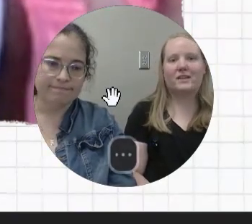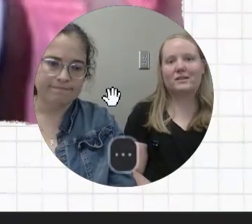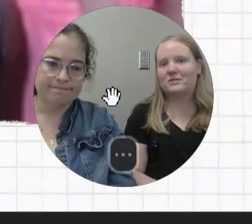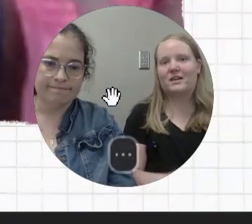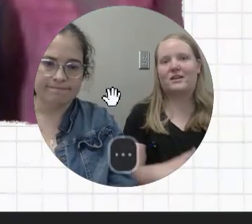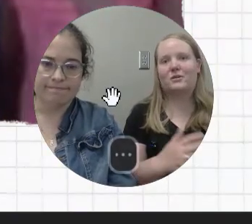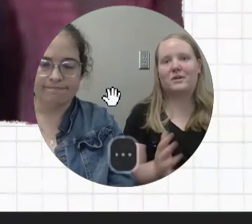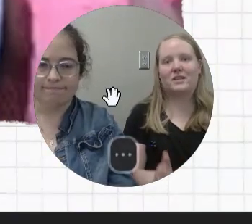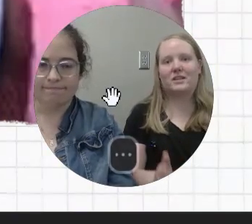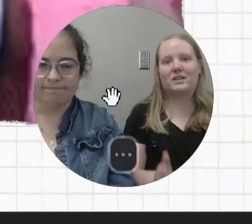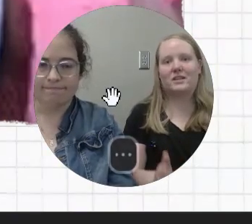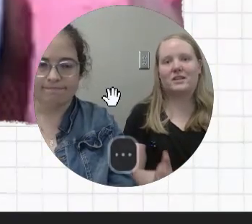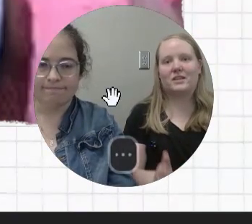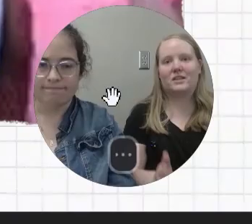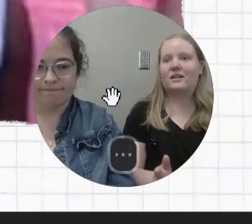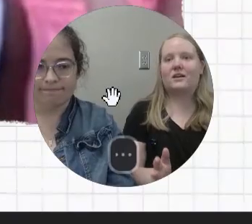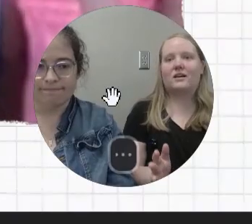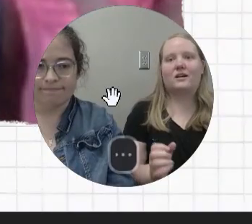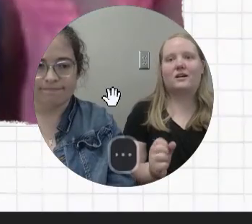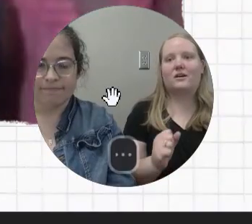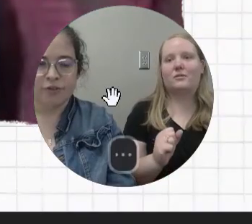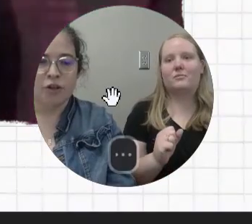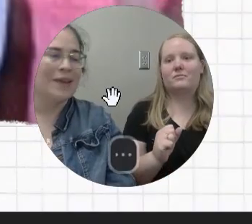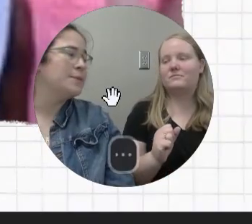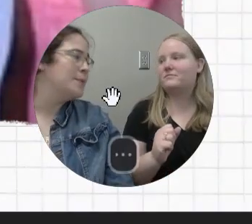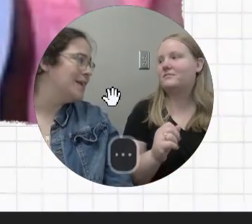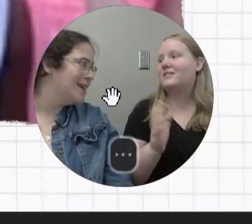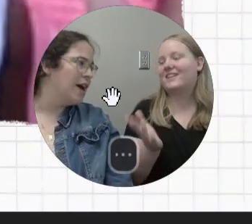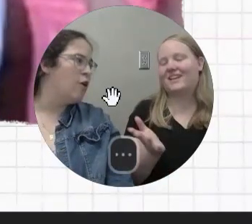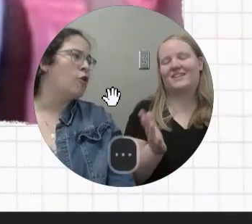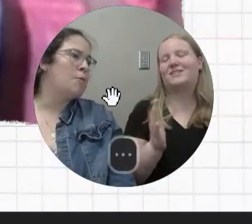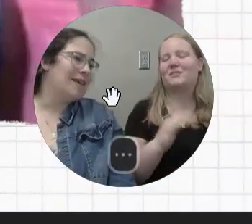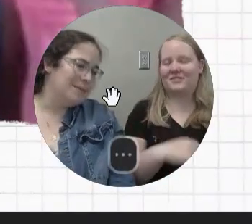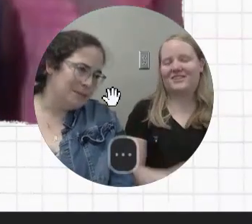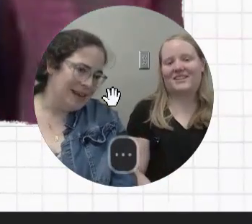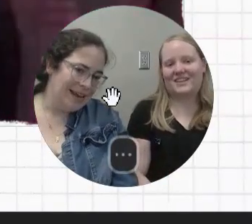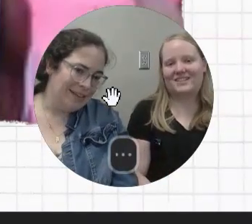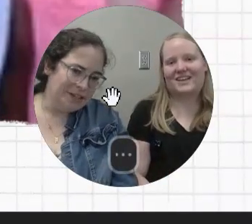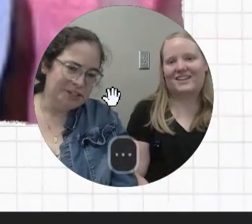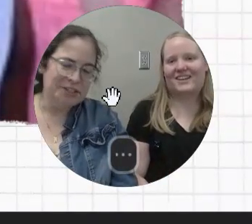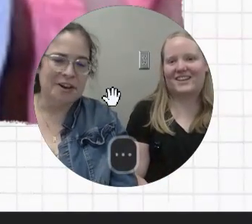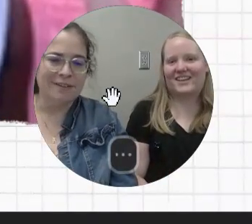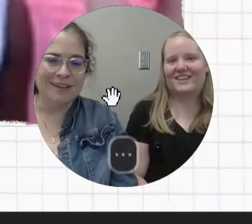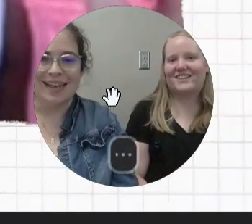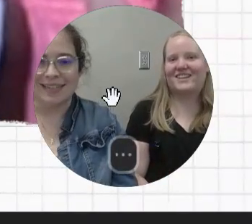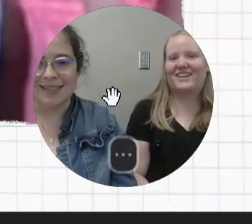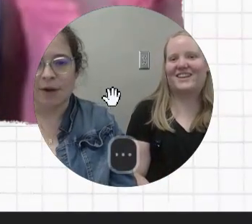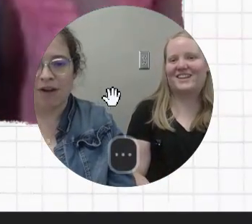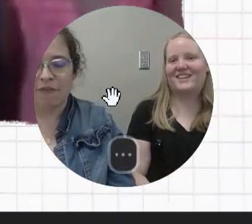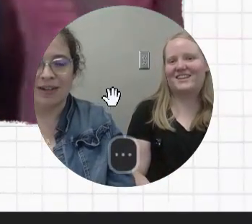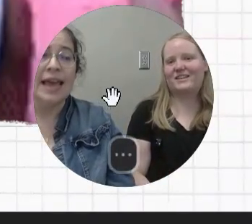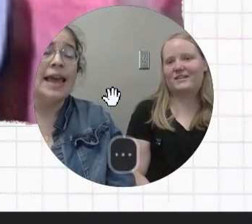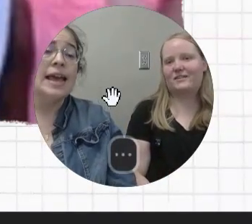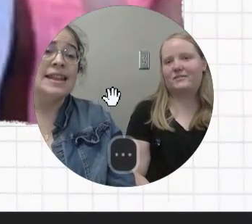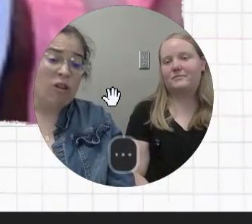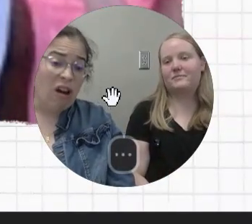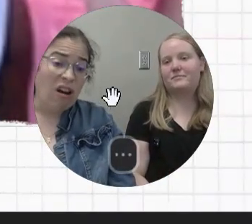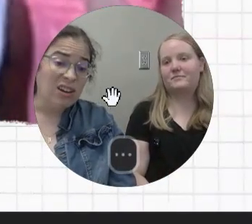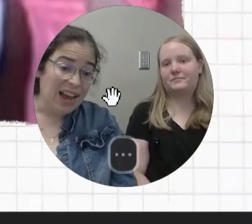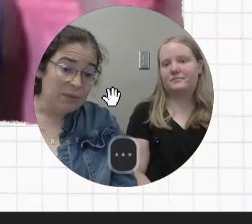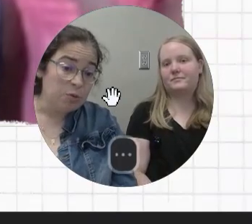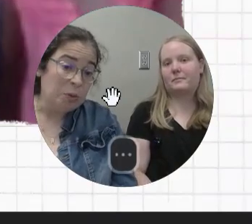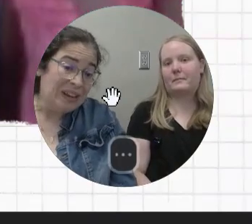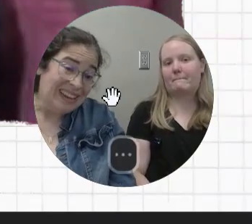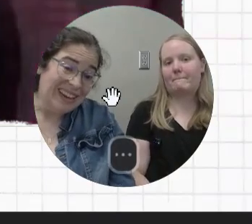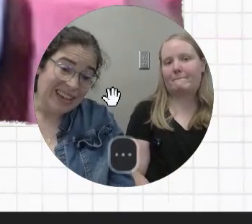them sign. Don't make them speak in ASL or make them speak in English. Exactly. It's their